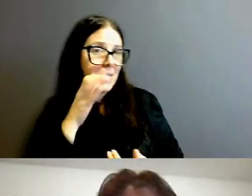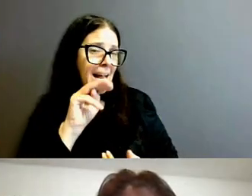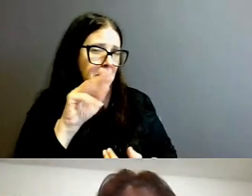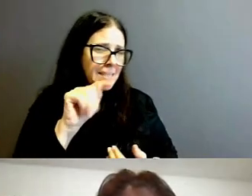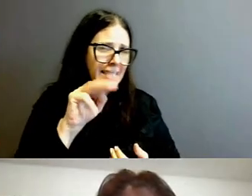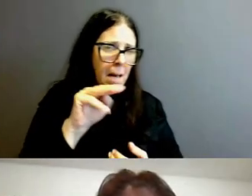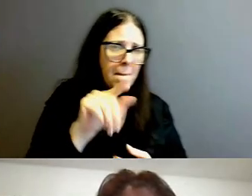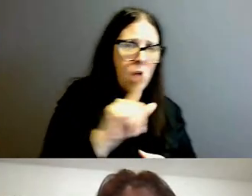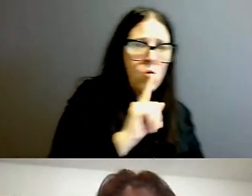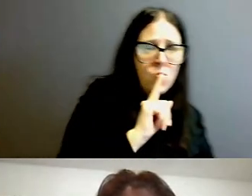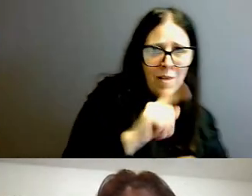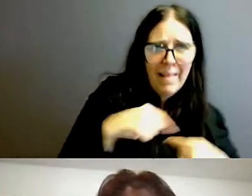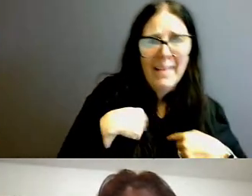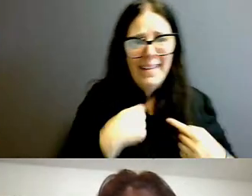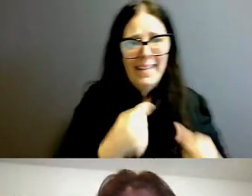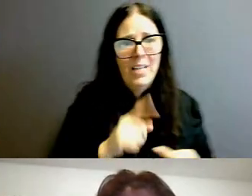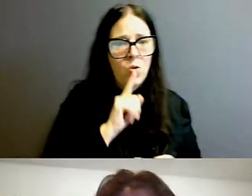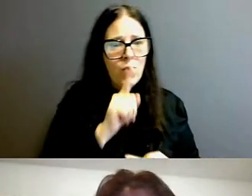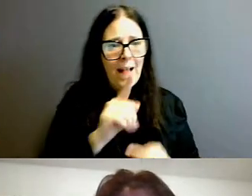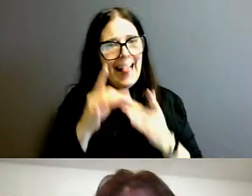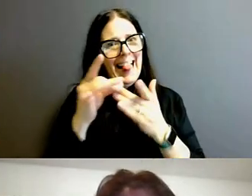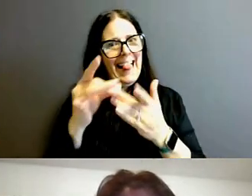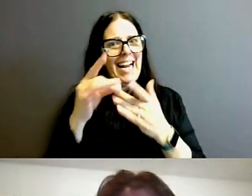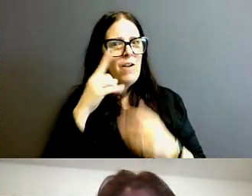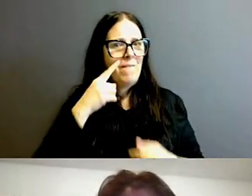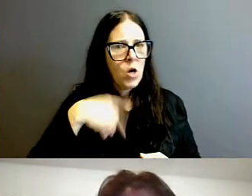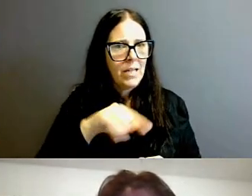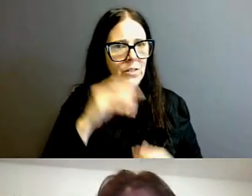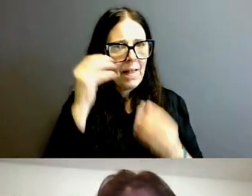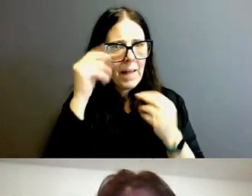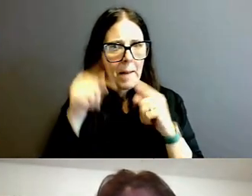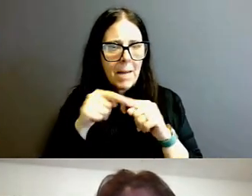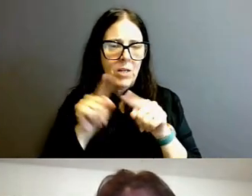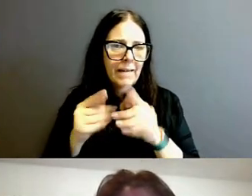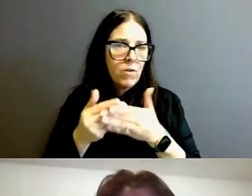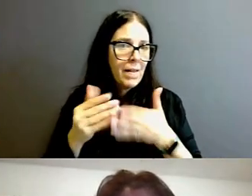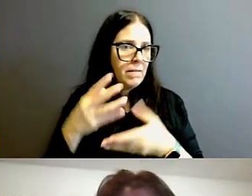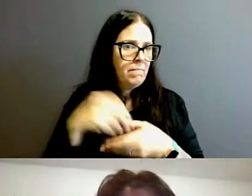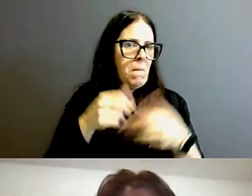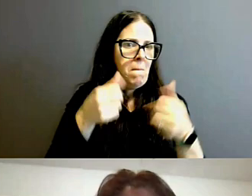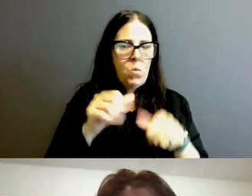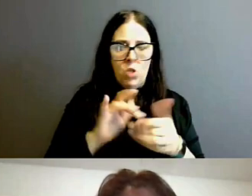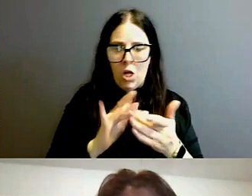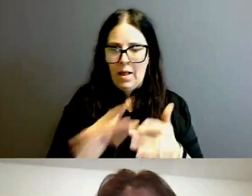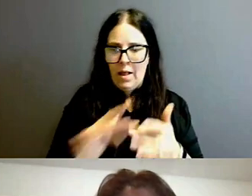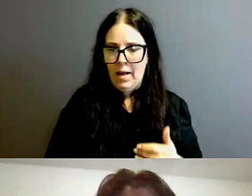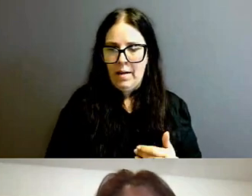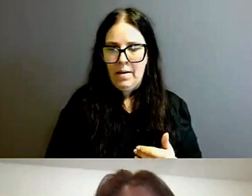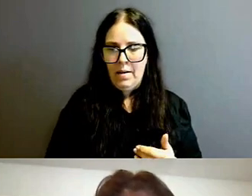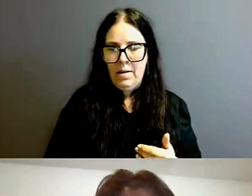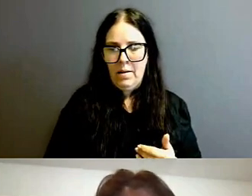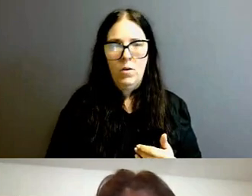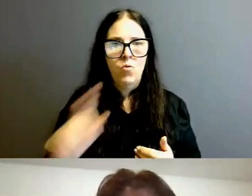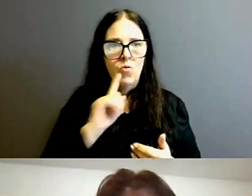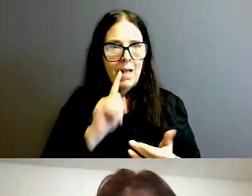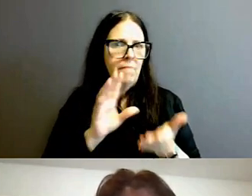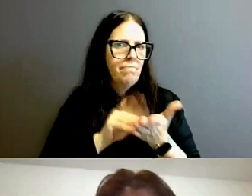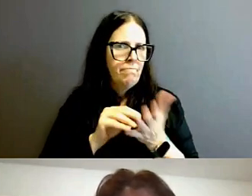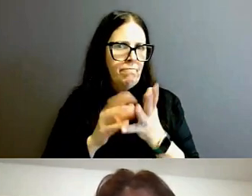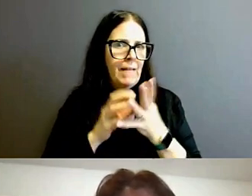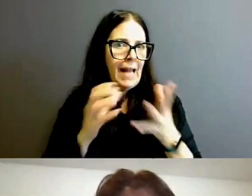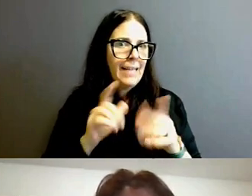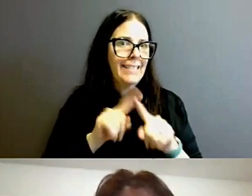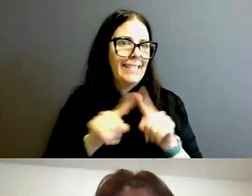almost a leader for many of us to looking at some of the things that are posted online because those are very informative and a very different way to